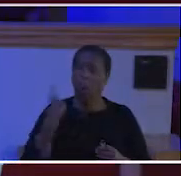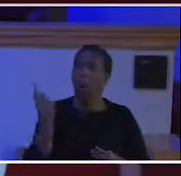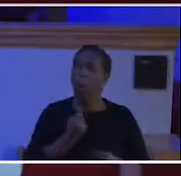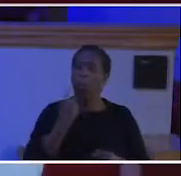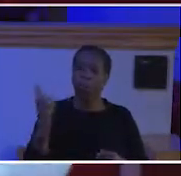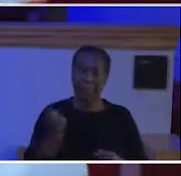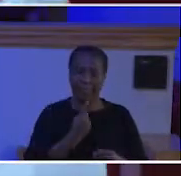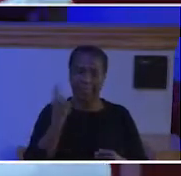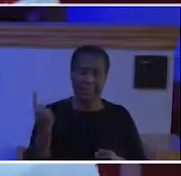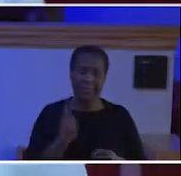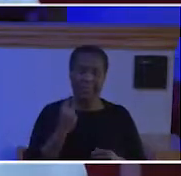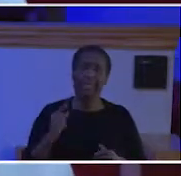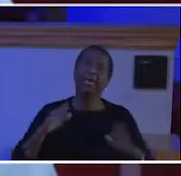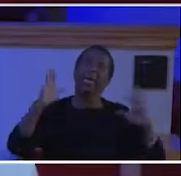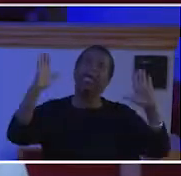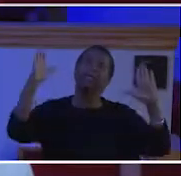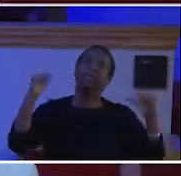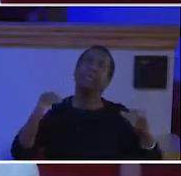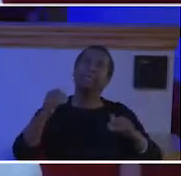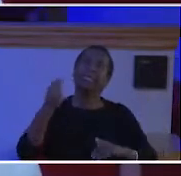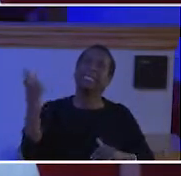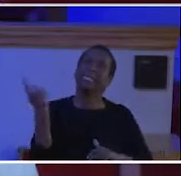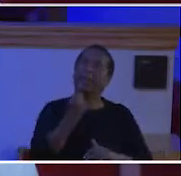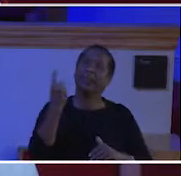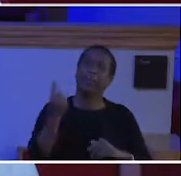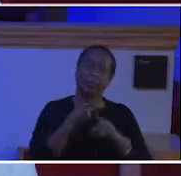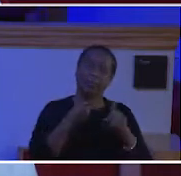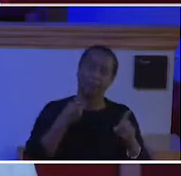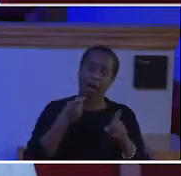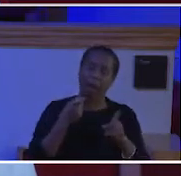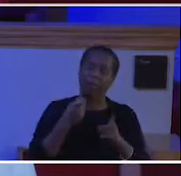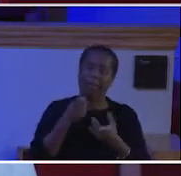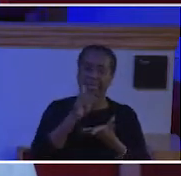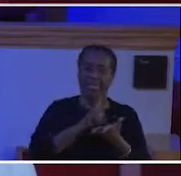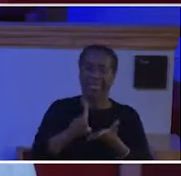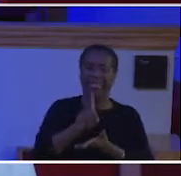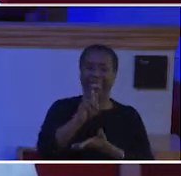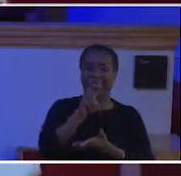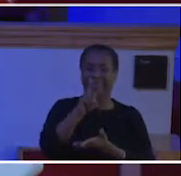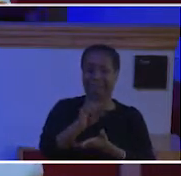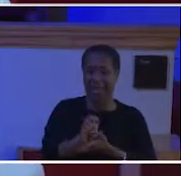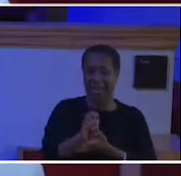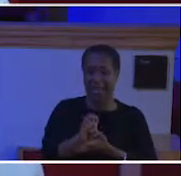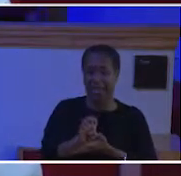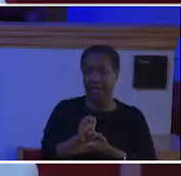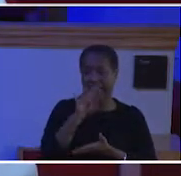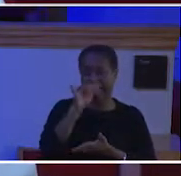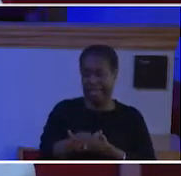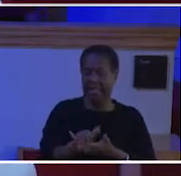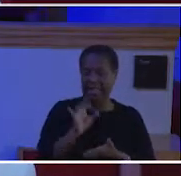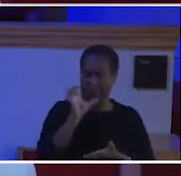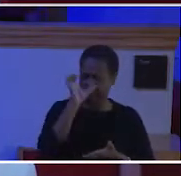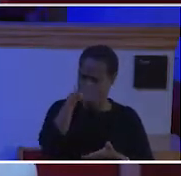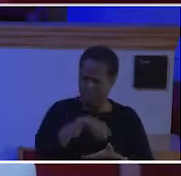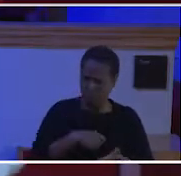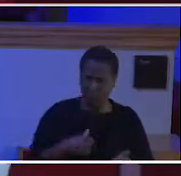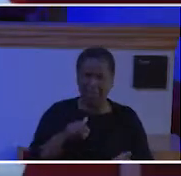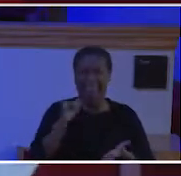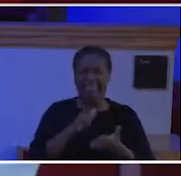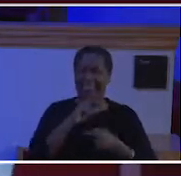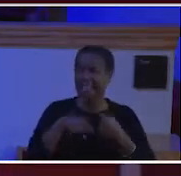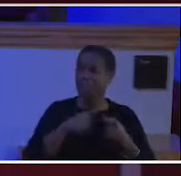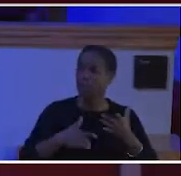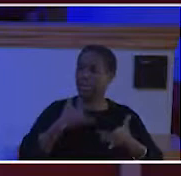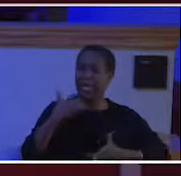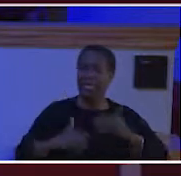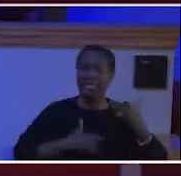Always expect something from the divine. That's where the mystery comes in. That's where the